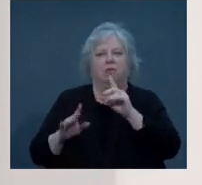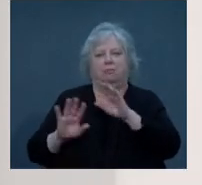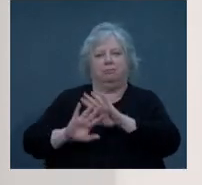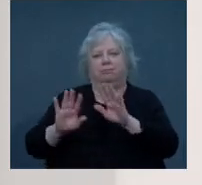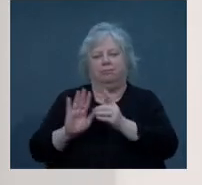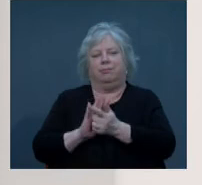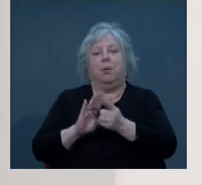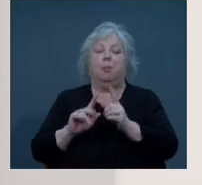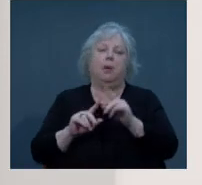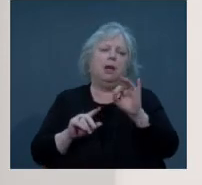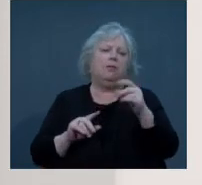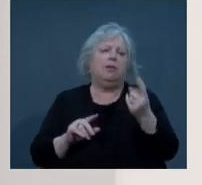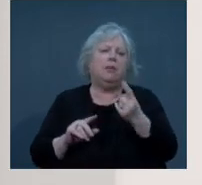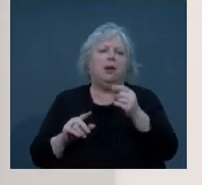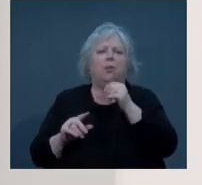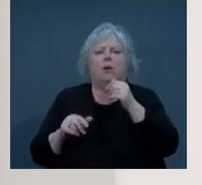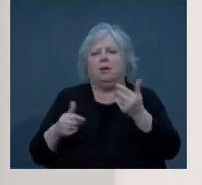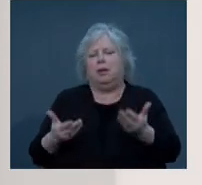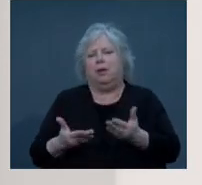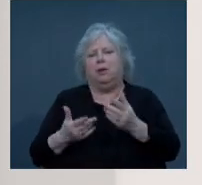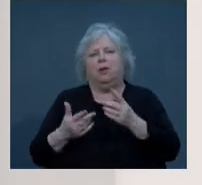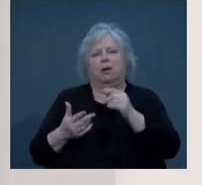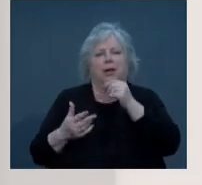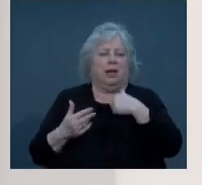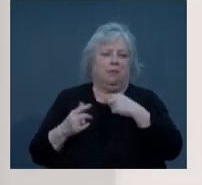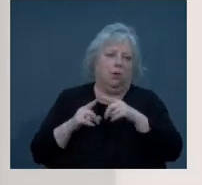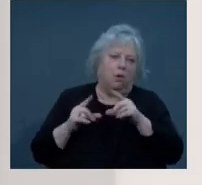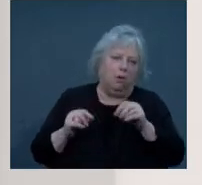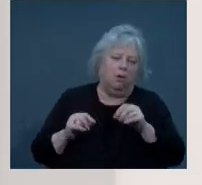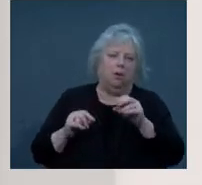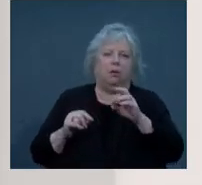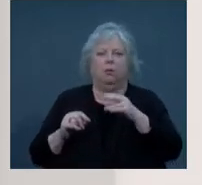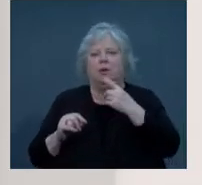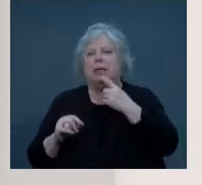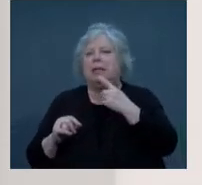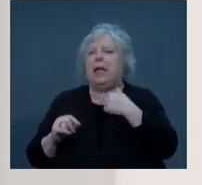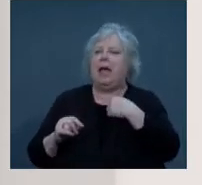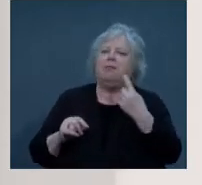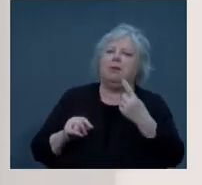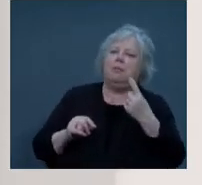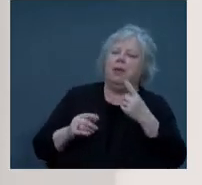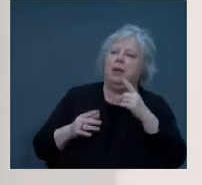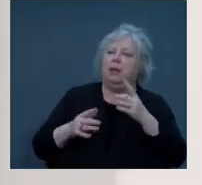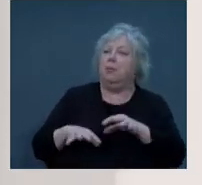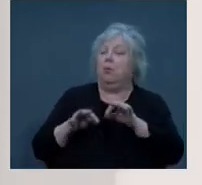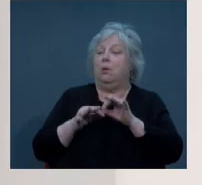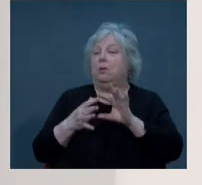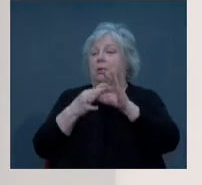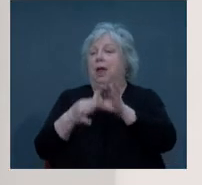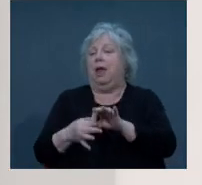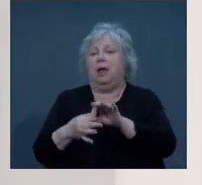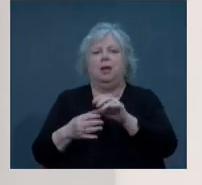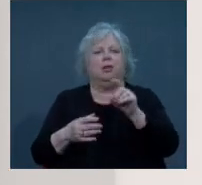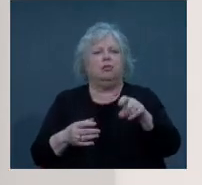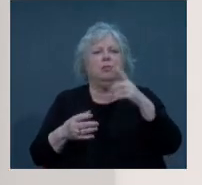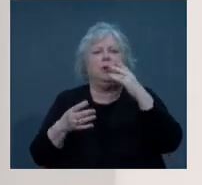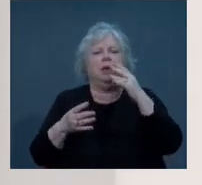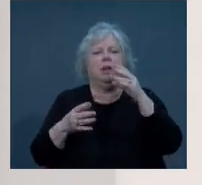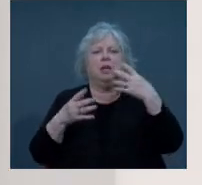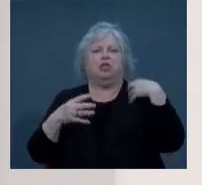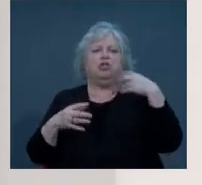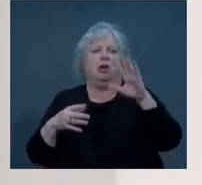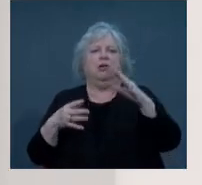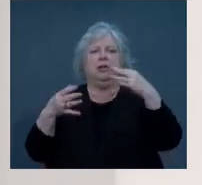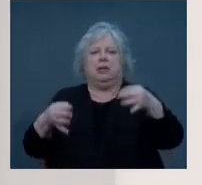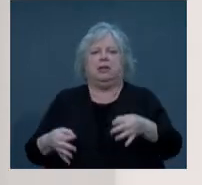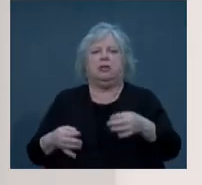asked, was not here didn't have a card, or says I got something pertinent to add, it should be up to the chair to